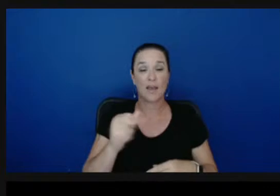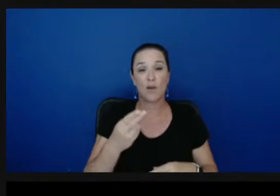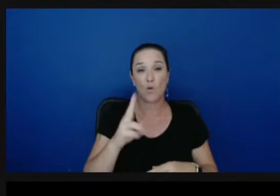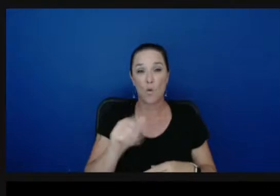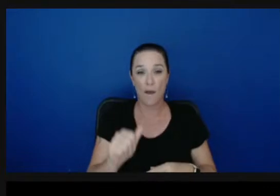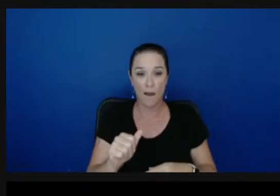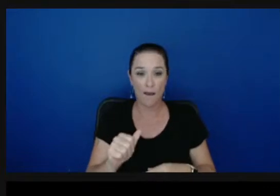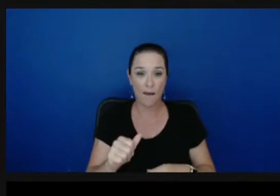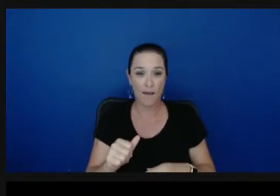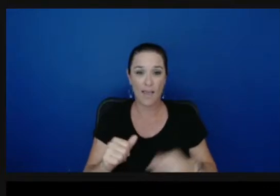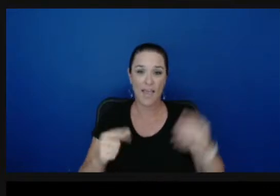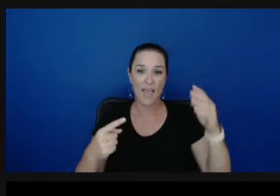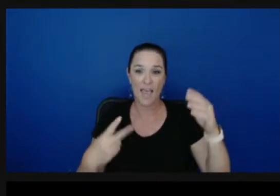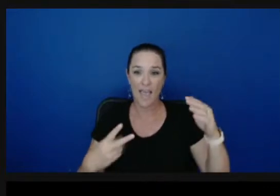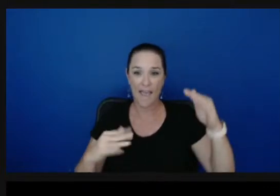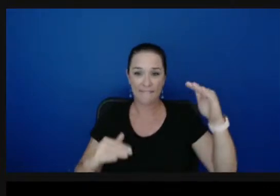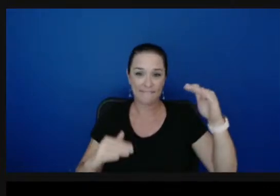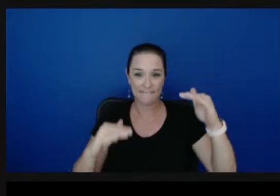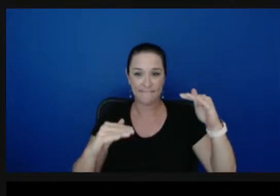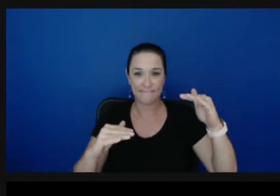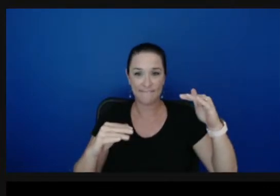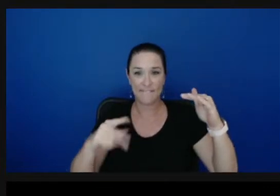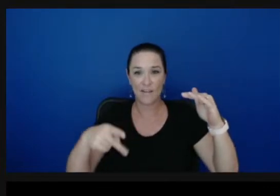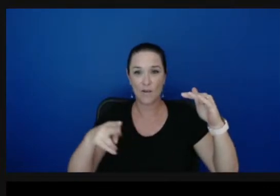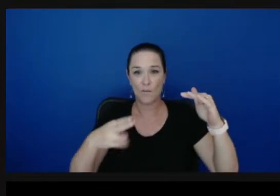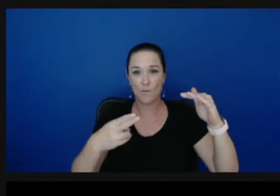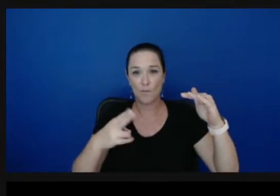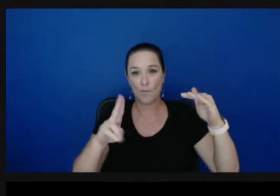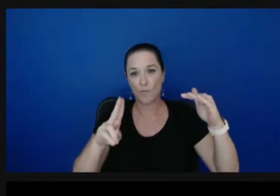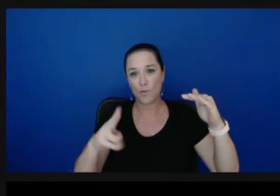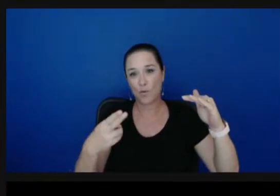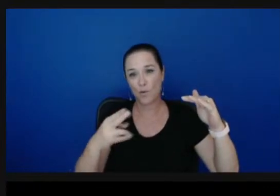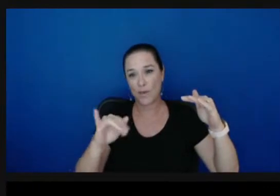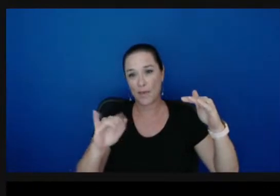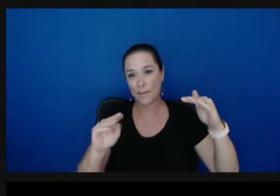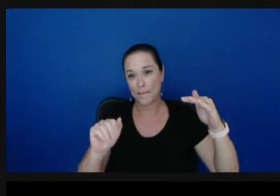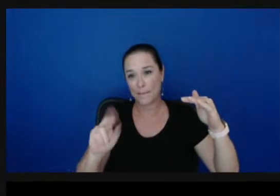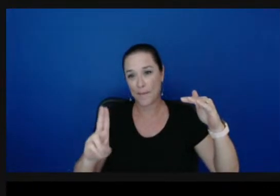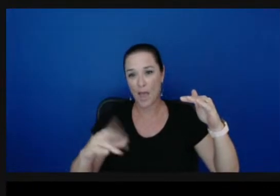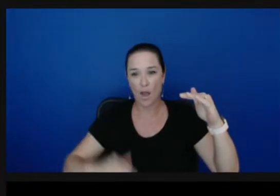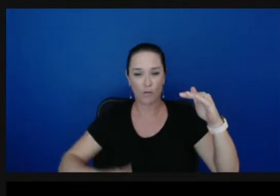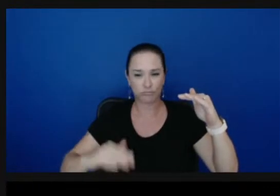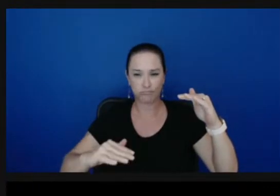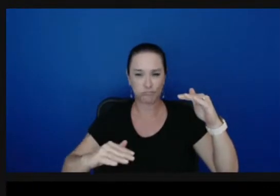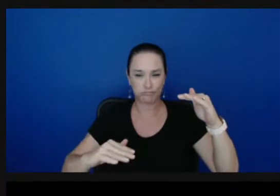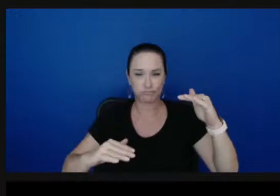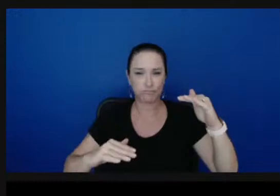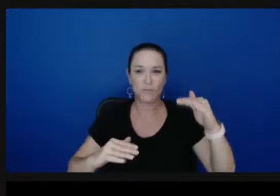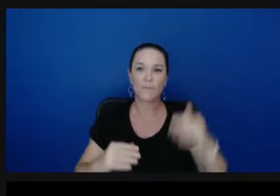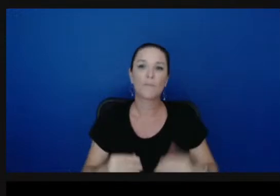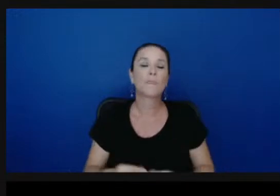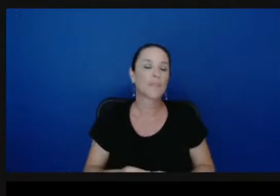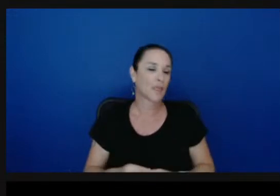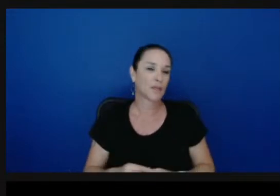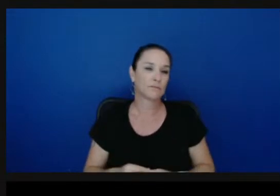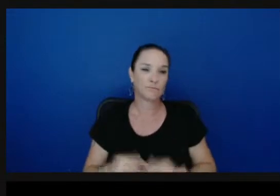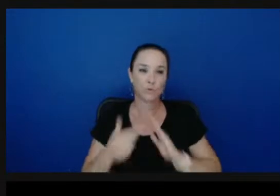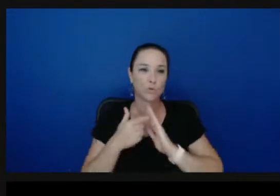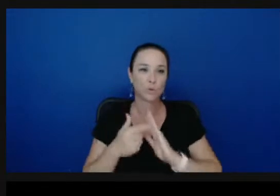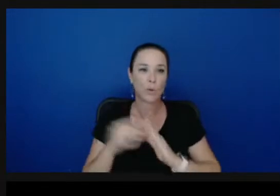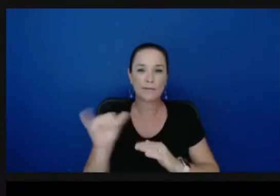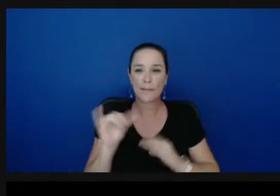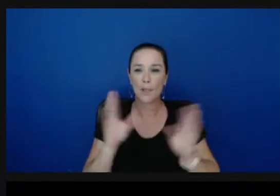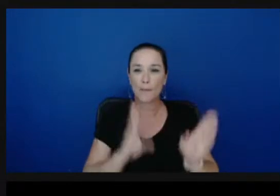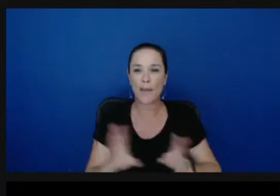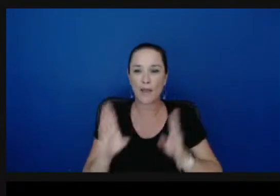up. Puhimau, also not, right? All these stations are showing similar pattern there.